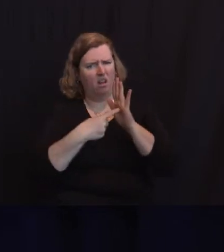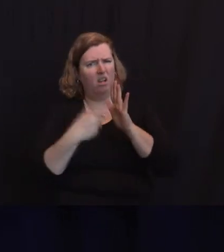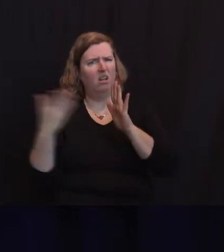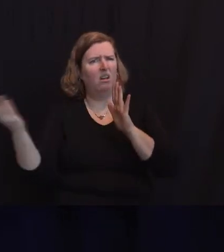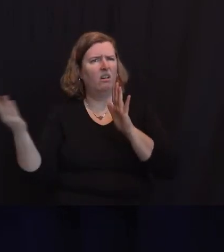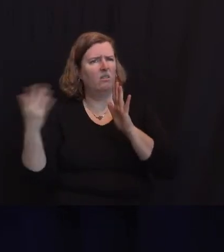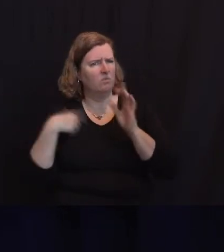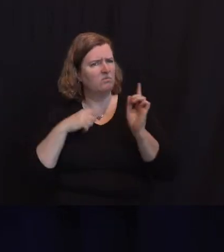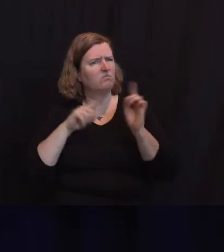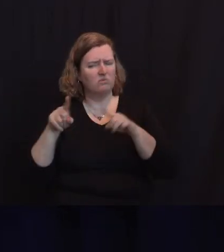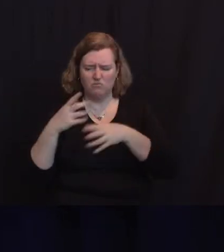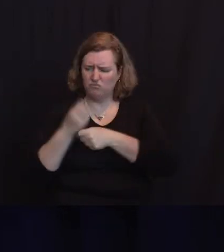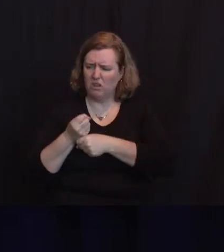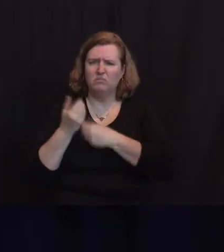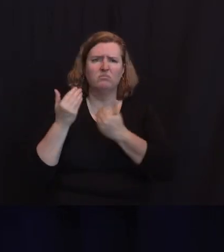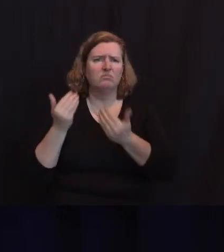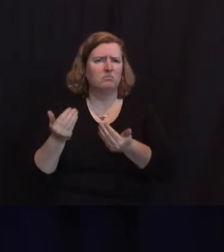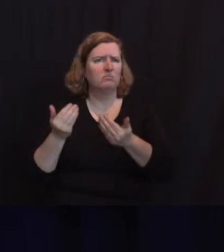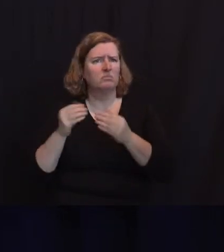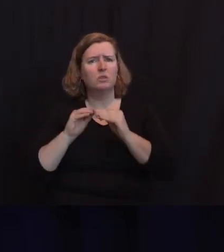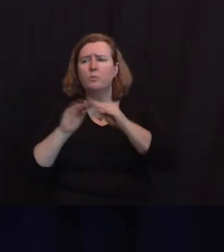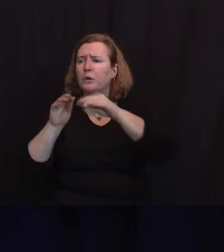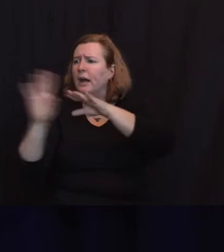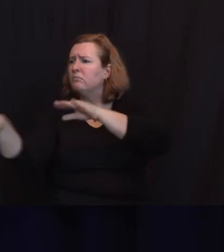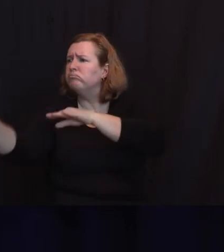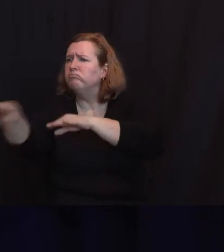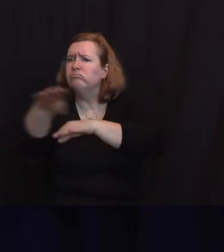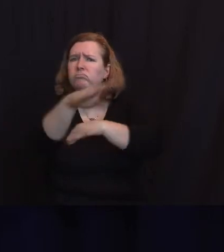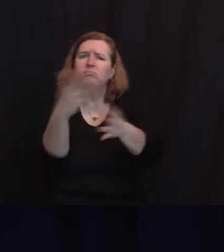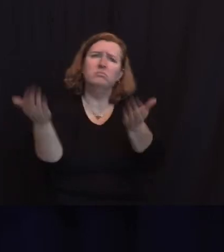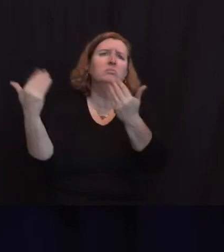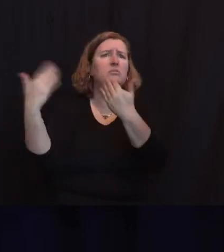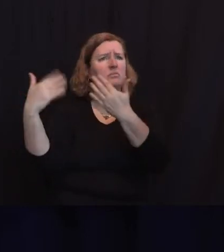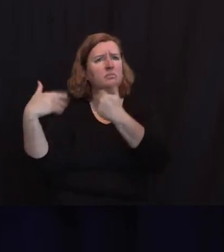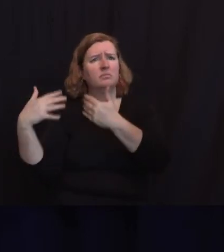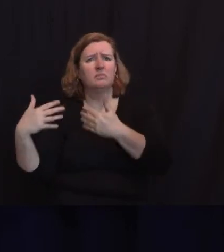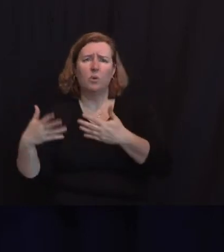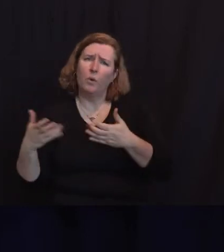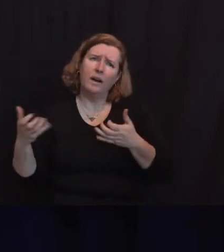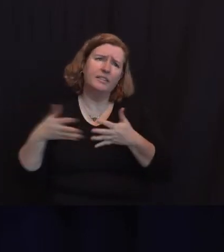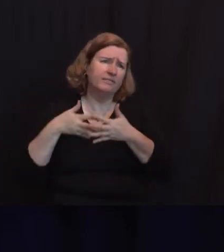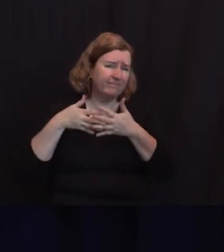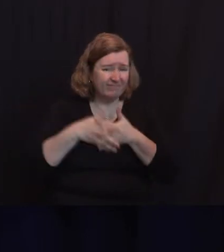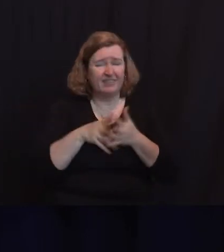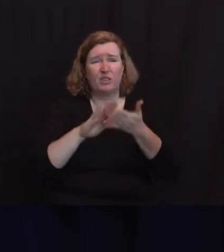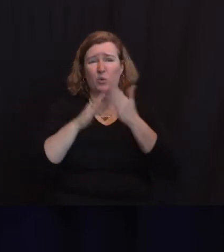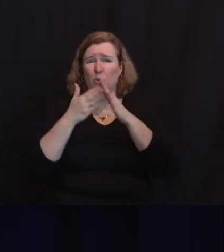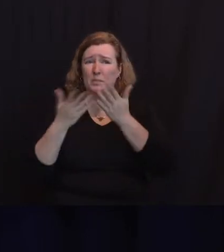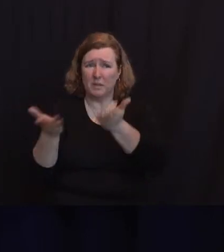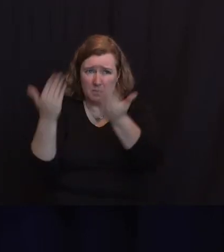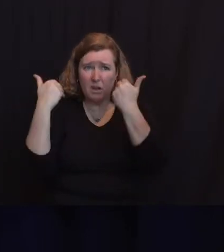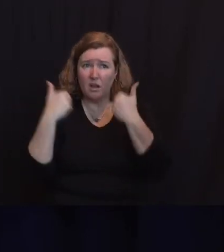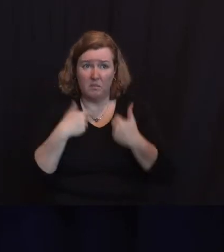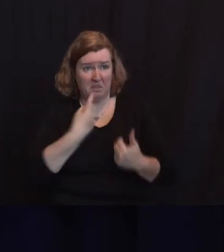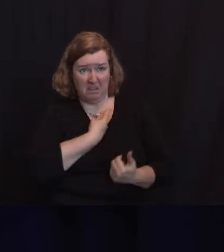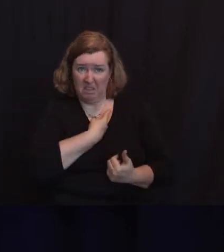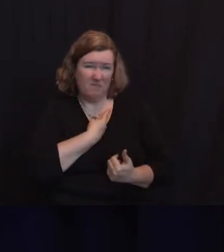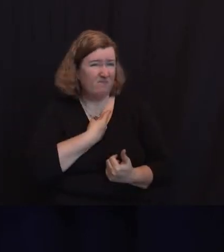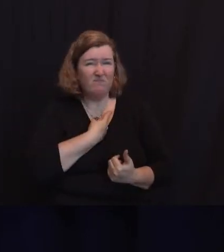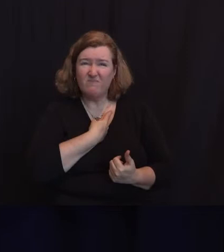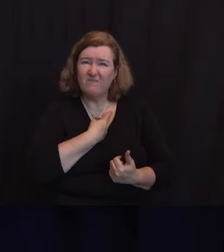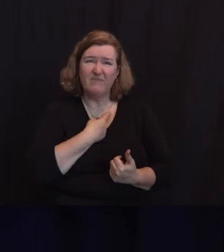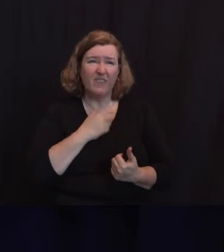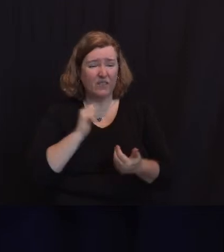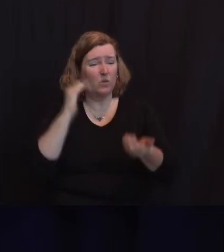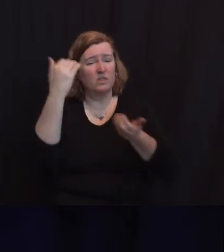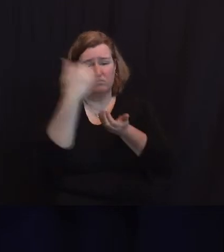are trying to get deep into the communities, but we can't do it by ourselves. It was really taking a